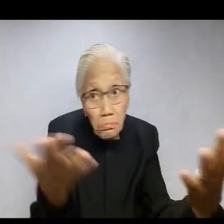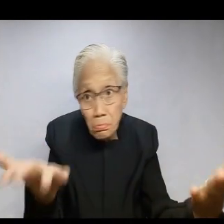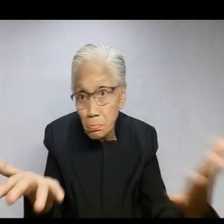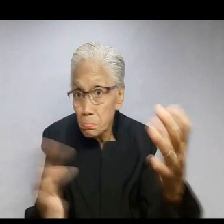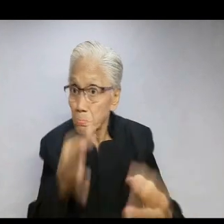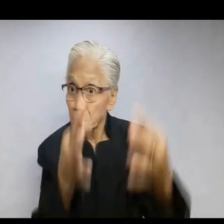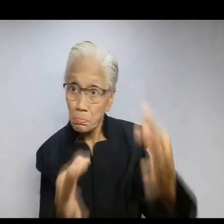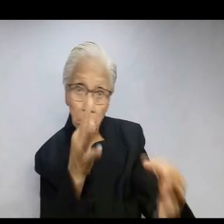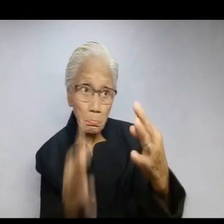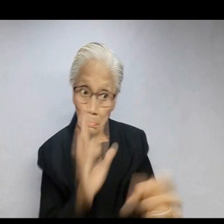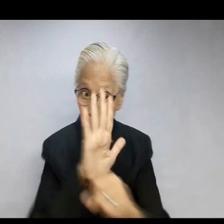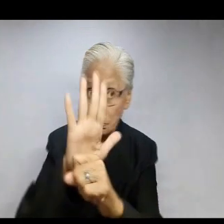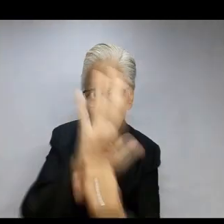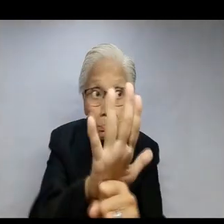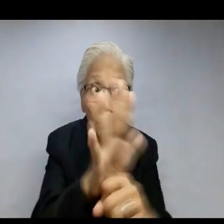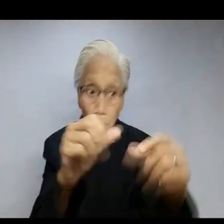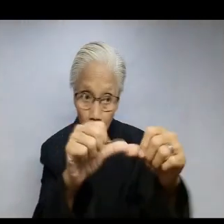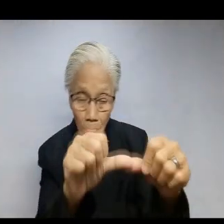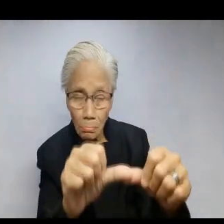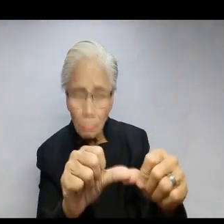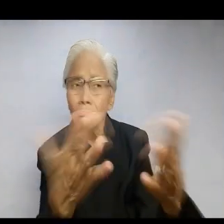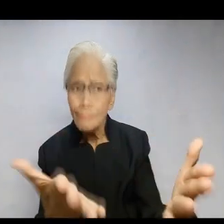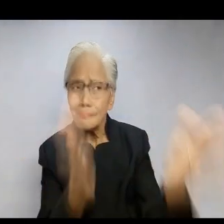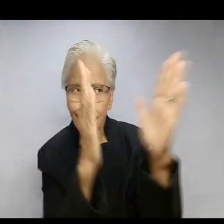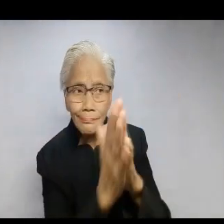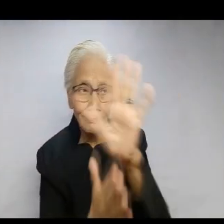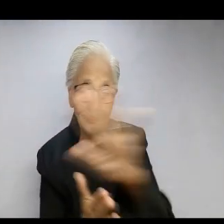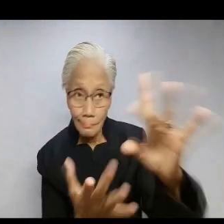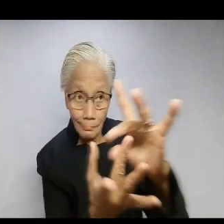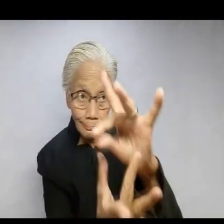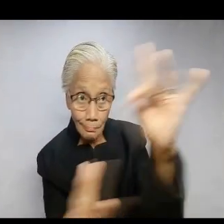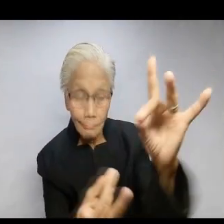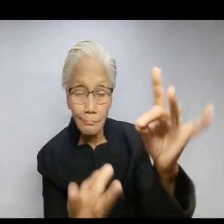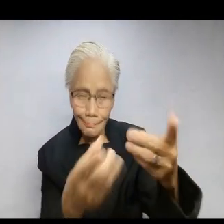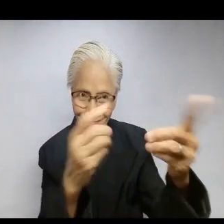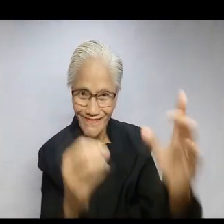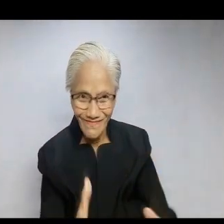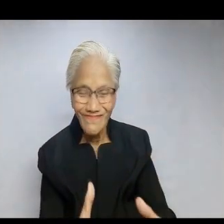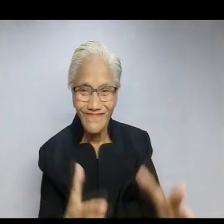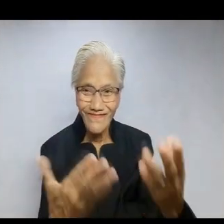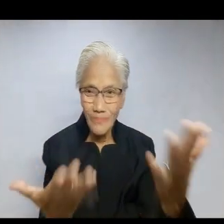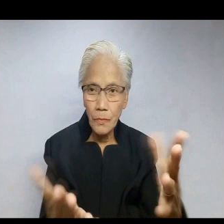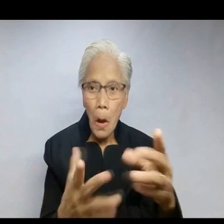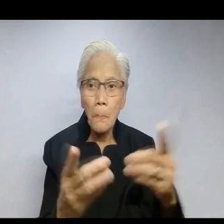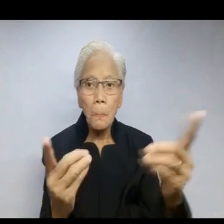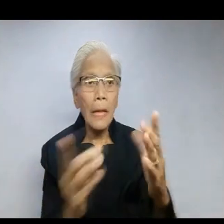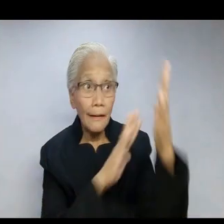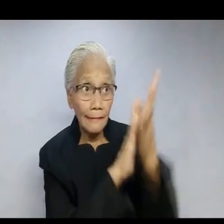ang feeling mo? Well, if symptoms persist, consult your spiritual director or